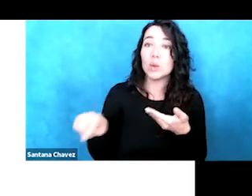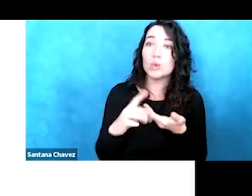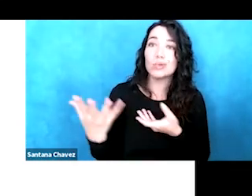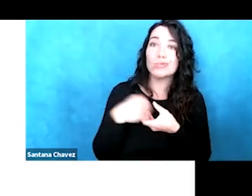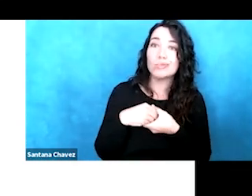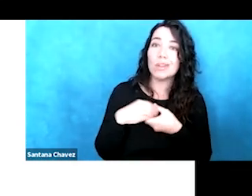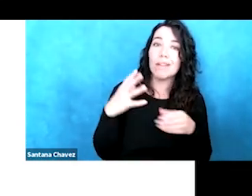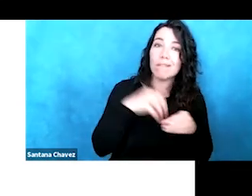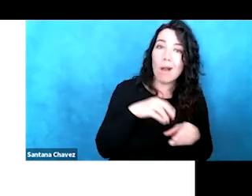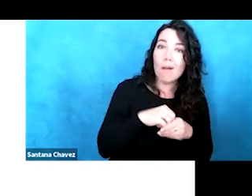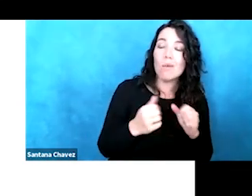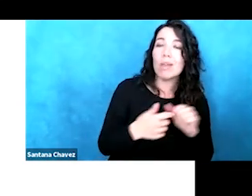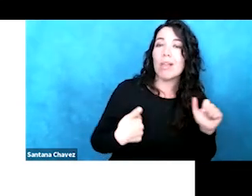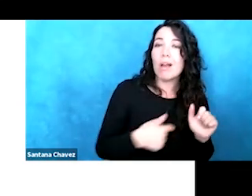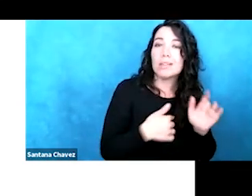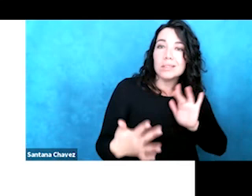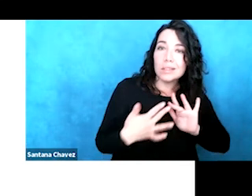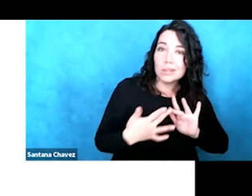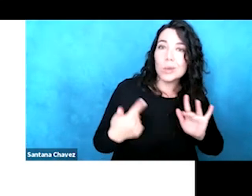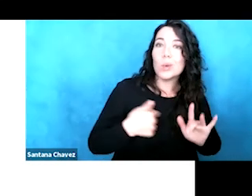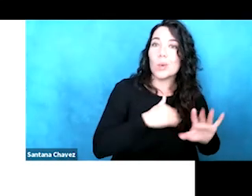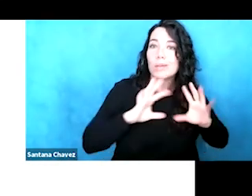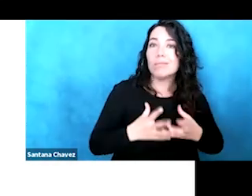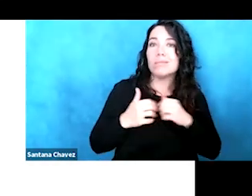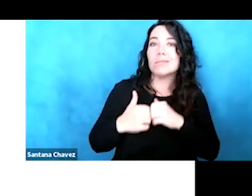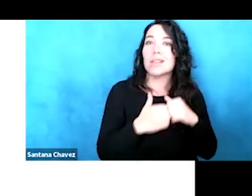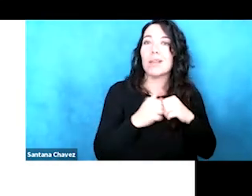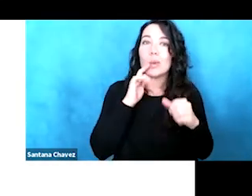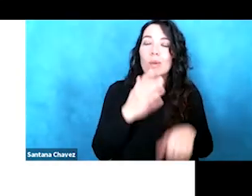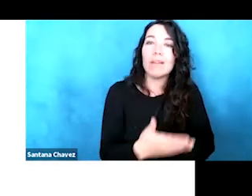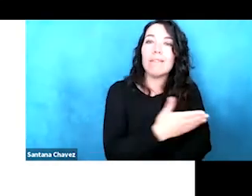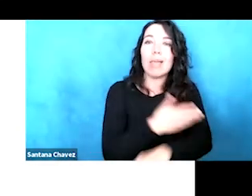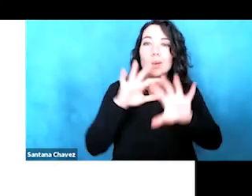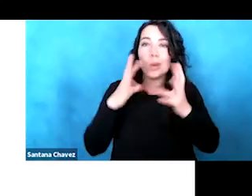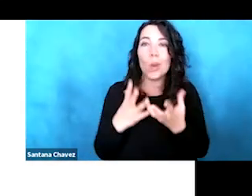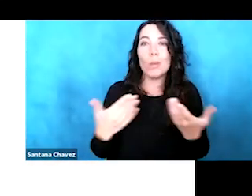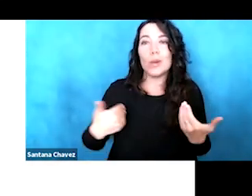together we continue to advance global youth mental health. Thank you all.